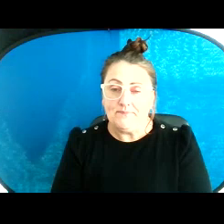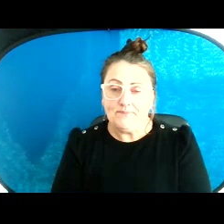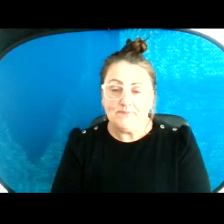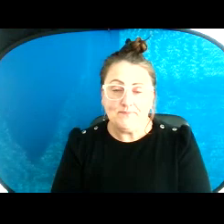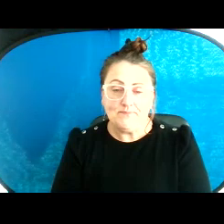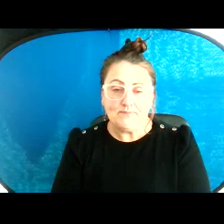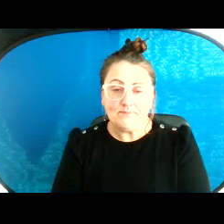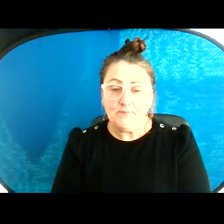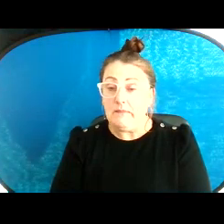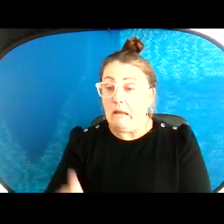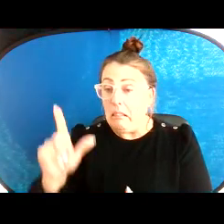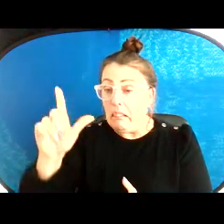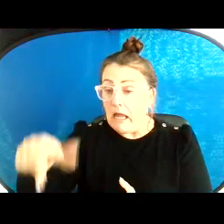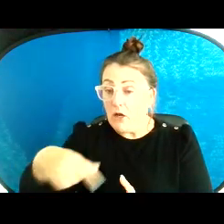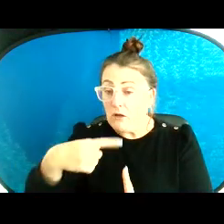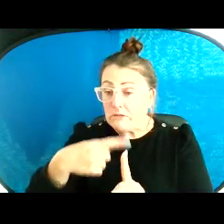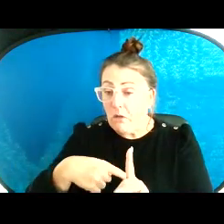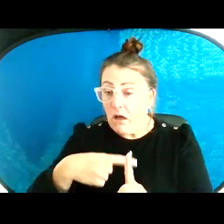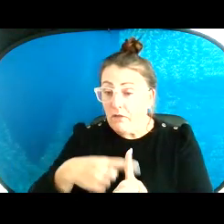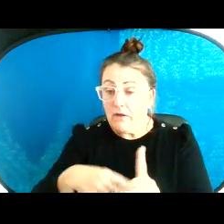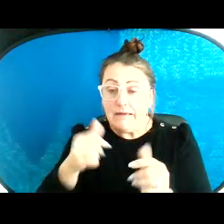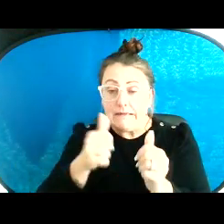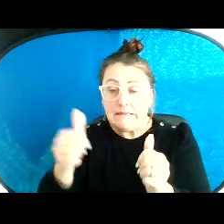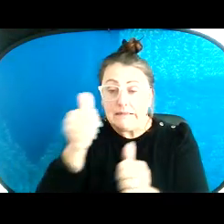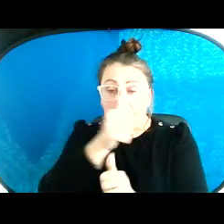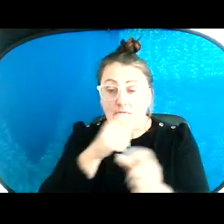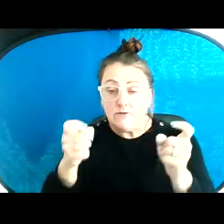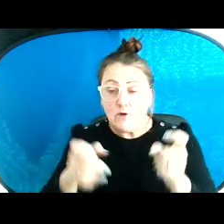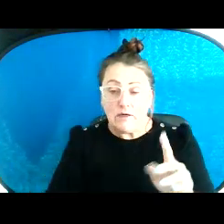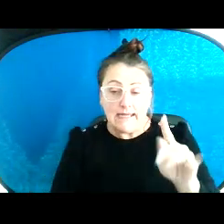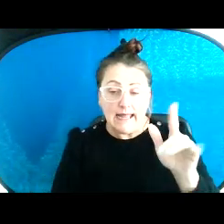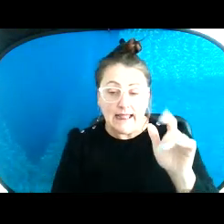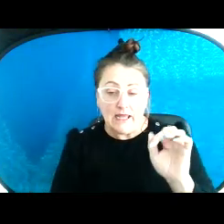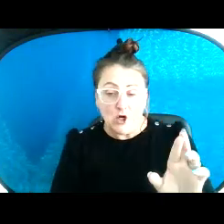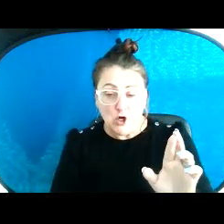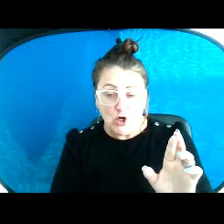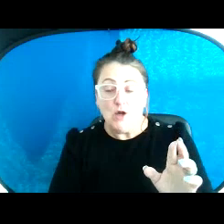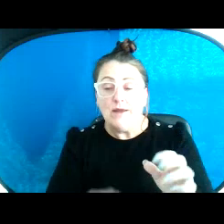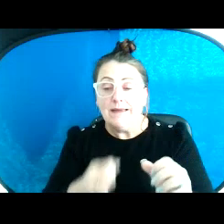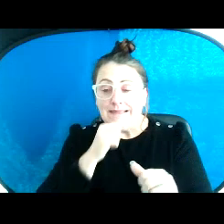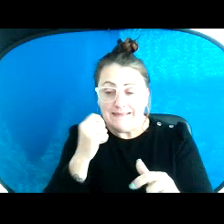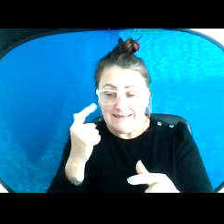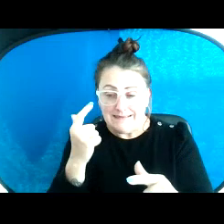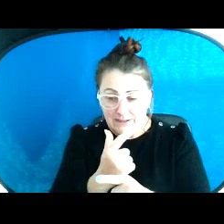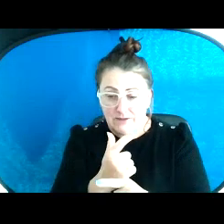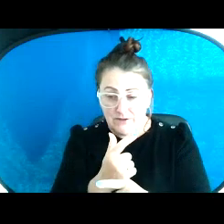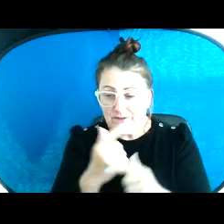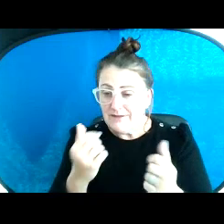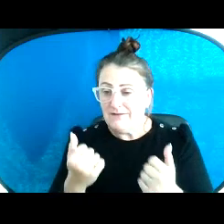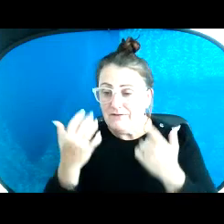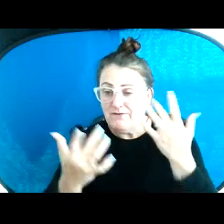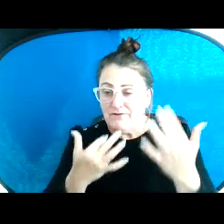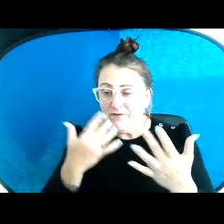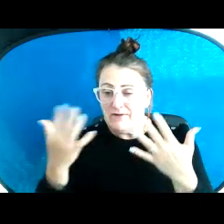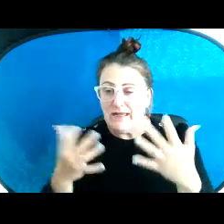Later this month, Executive Director Taylor will be receiving the Sisters of NEA Women on Fire Flame Carrier